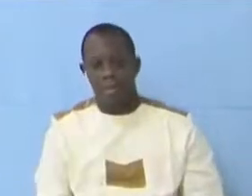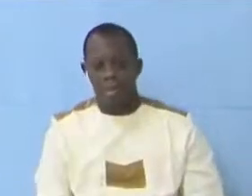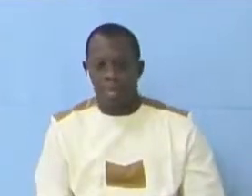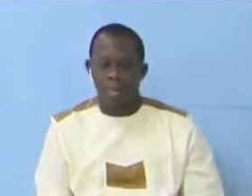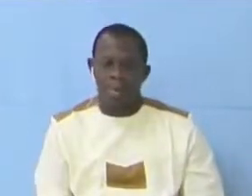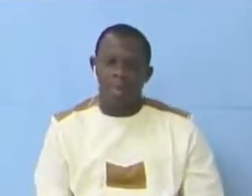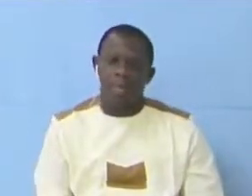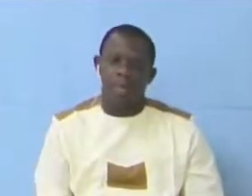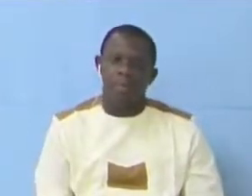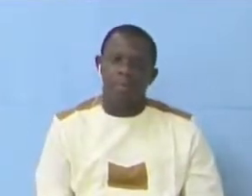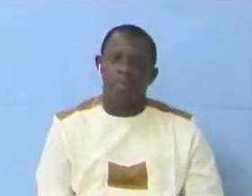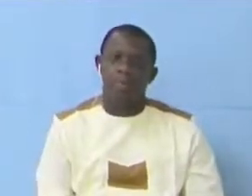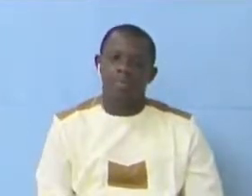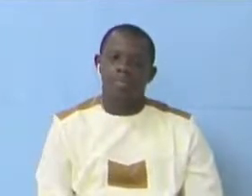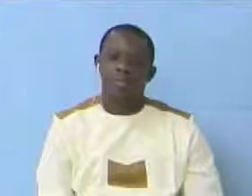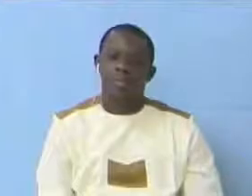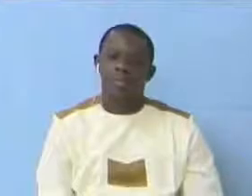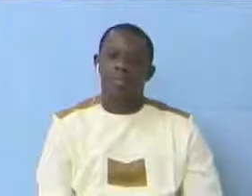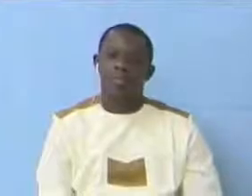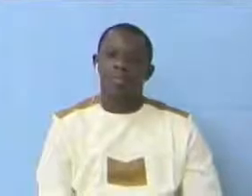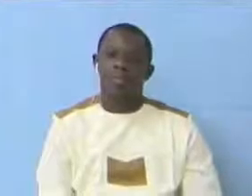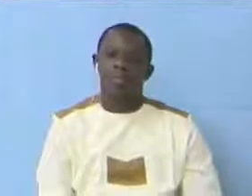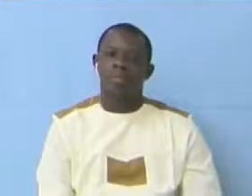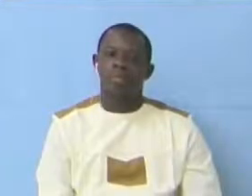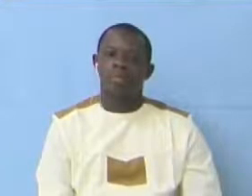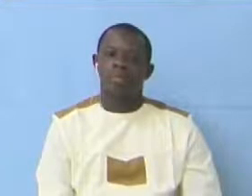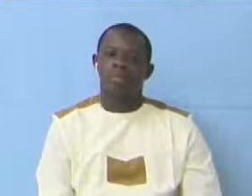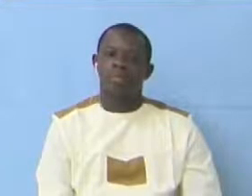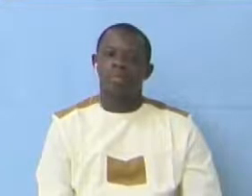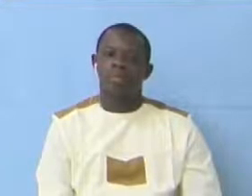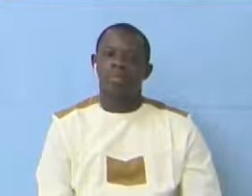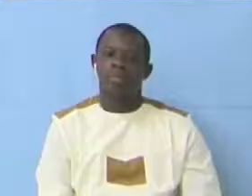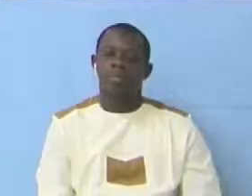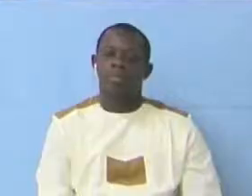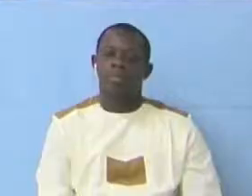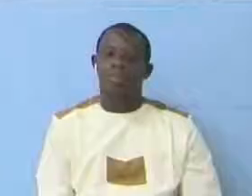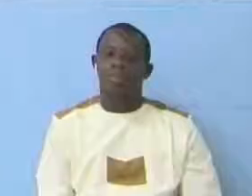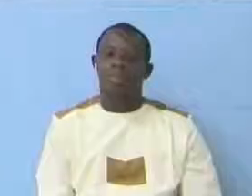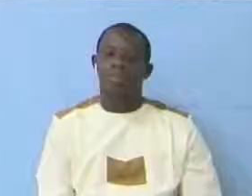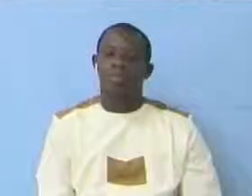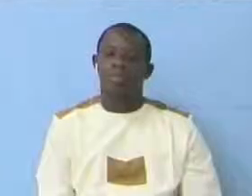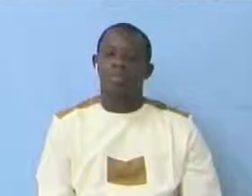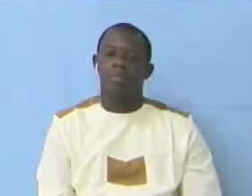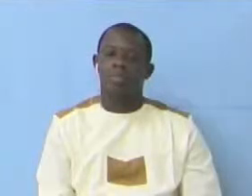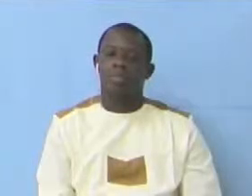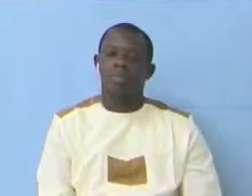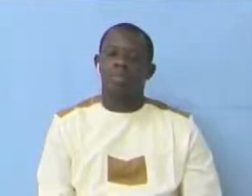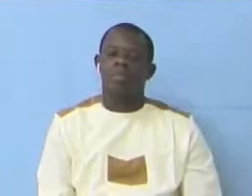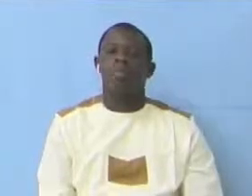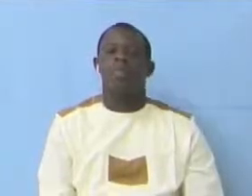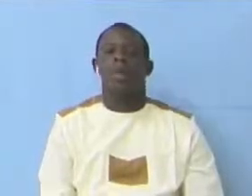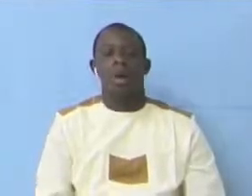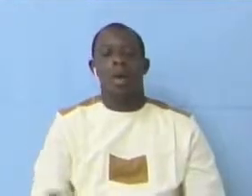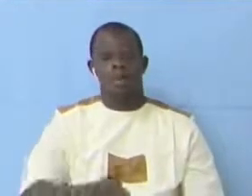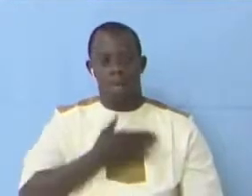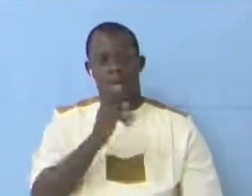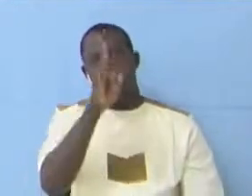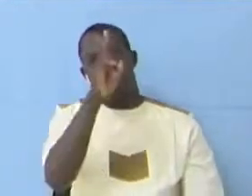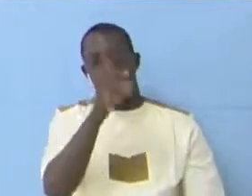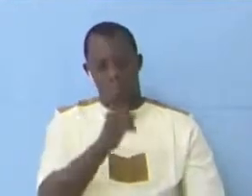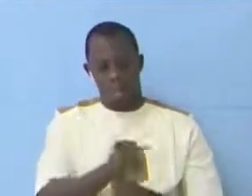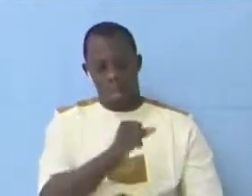faith in God is much less than what it should be. Yes. Bon yal na yàlla wéral suñ